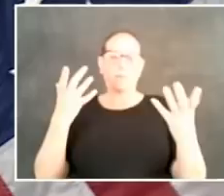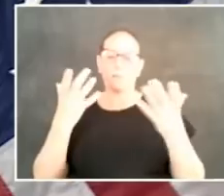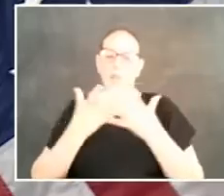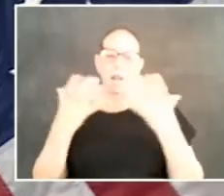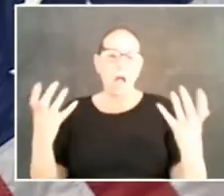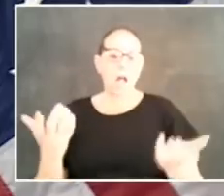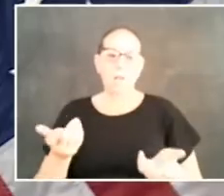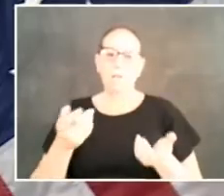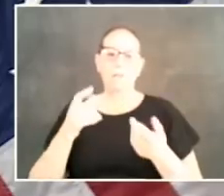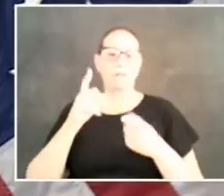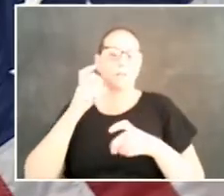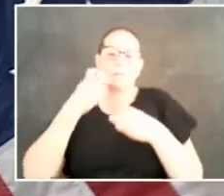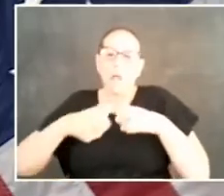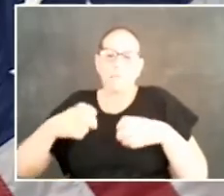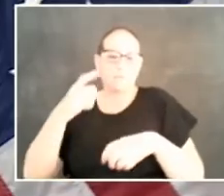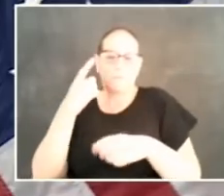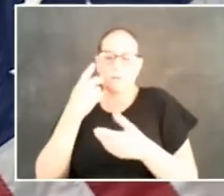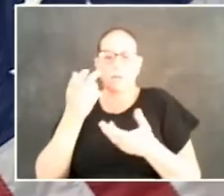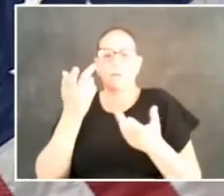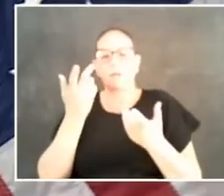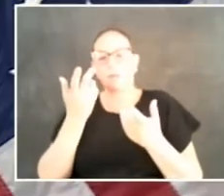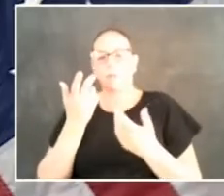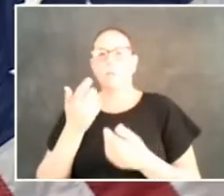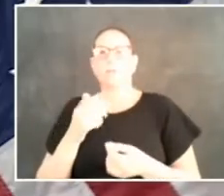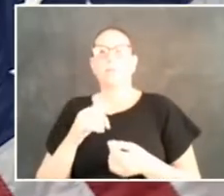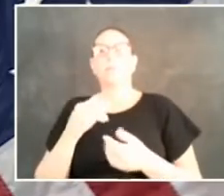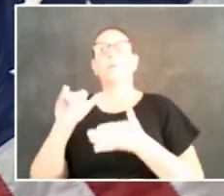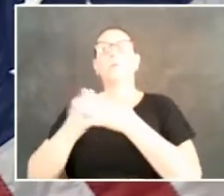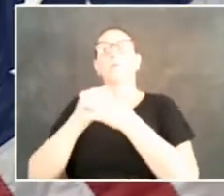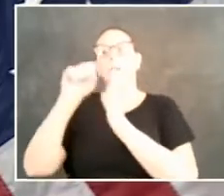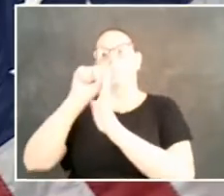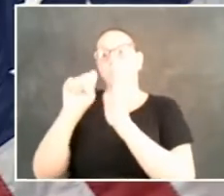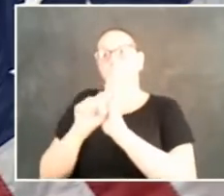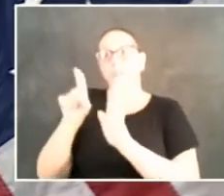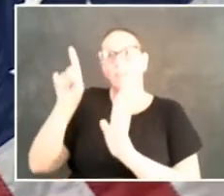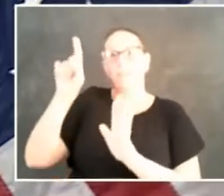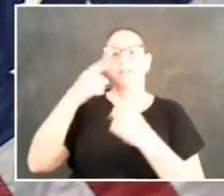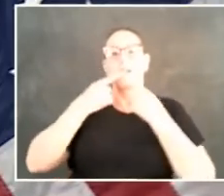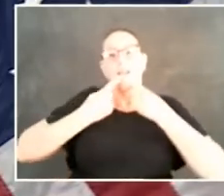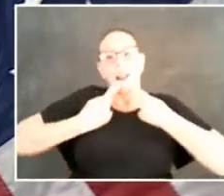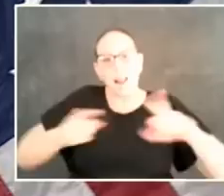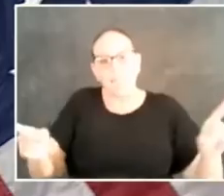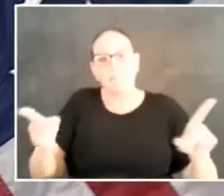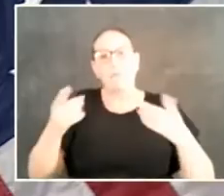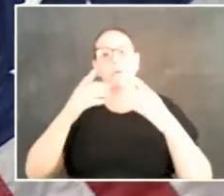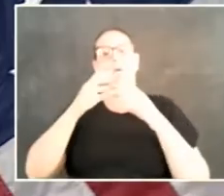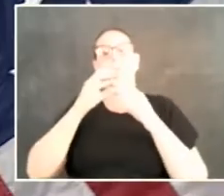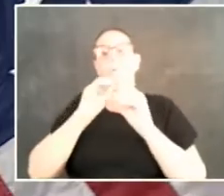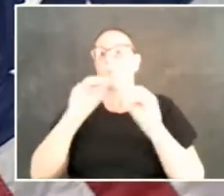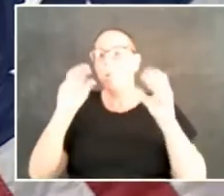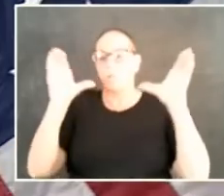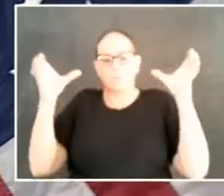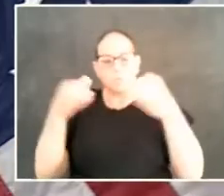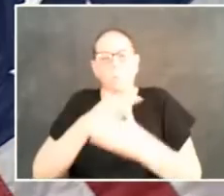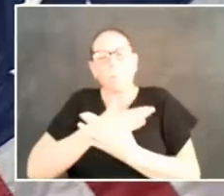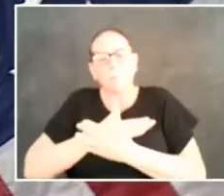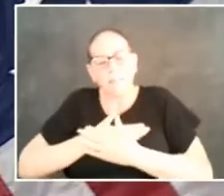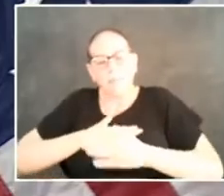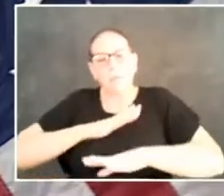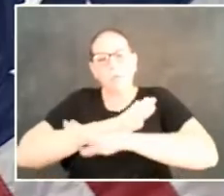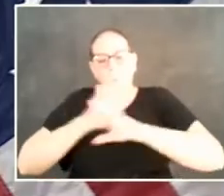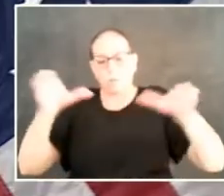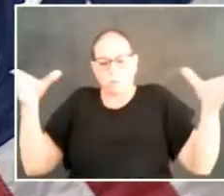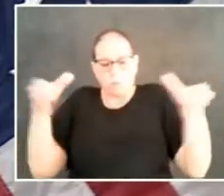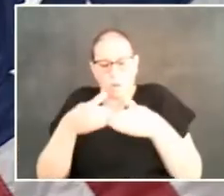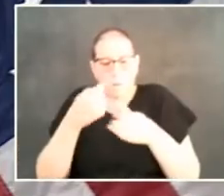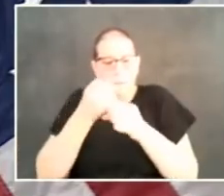too dangerous. It's too much there's too much of a possibility it will spread the disease and harm people in the community.